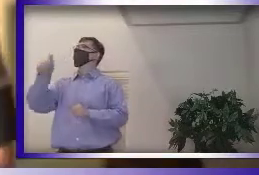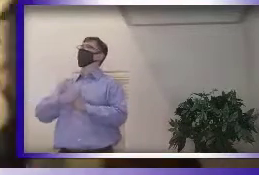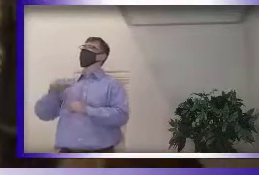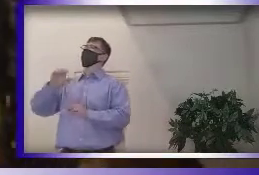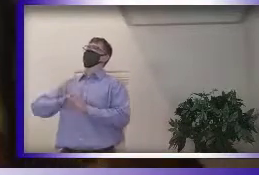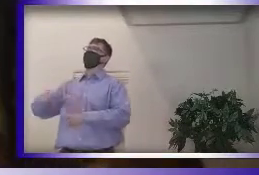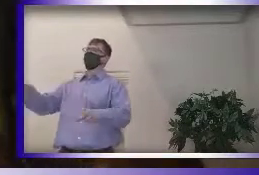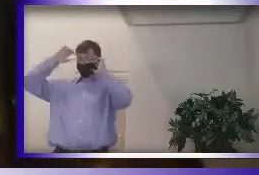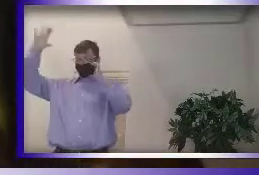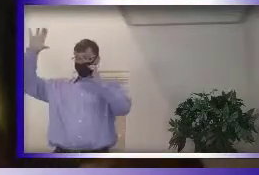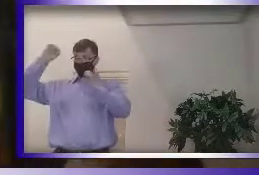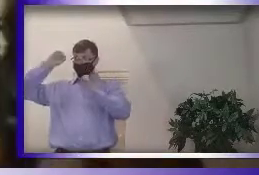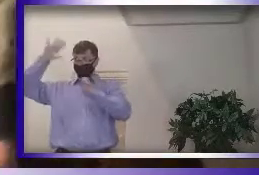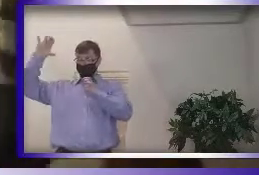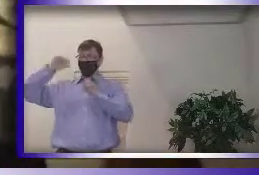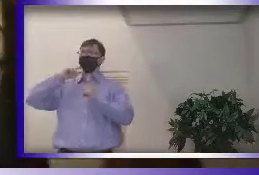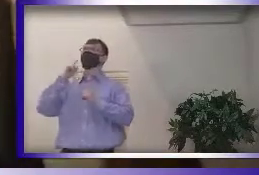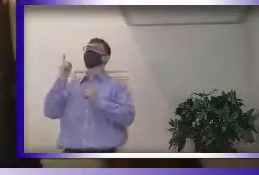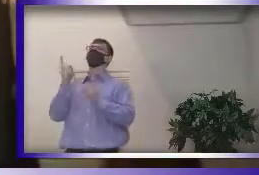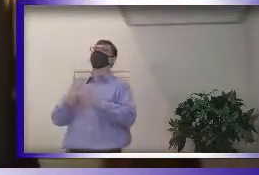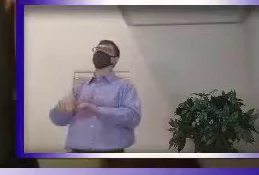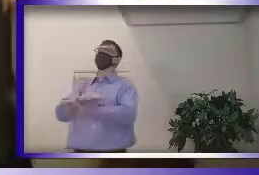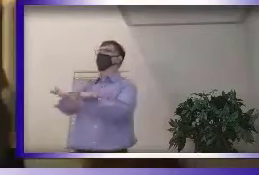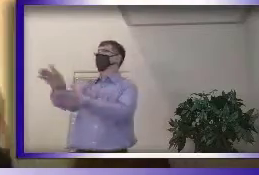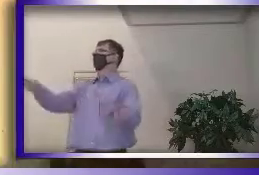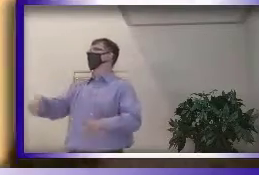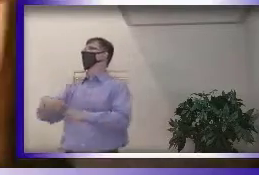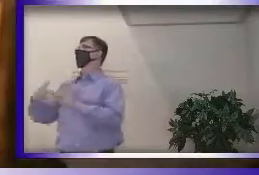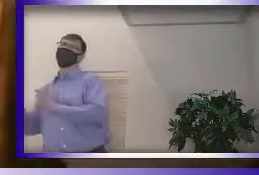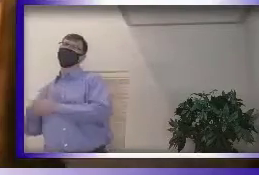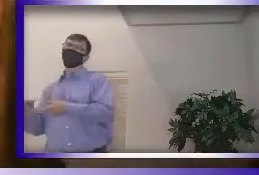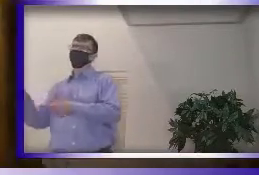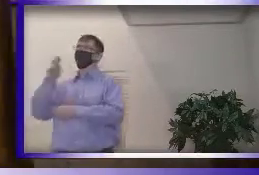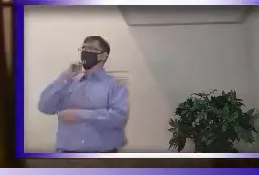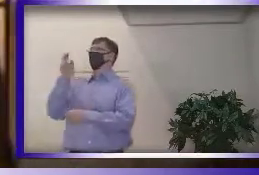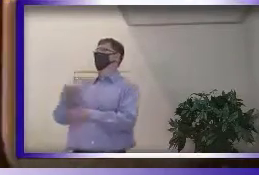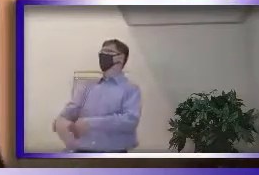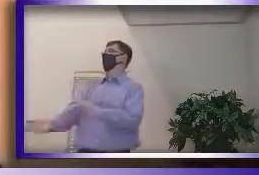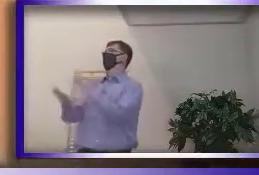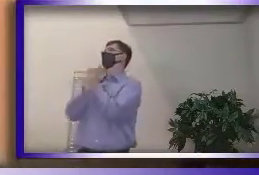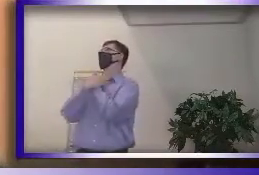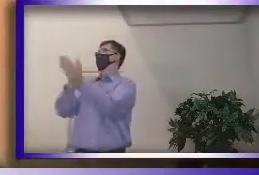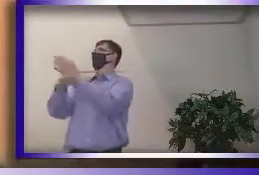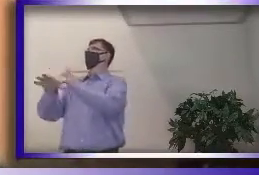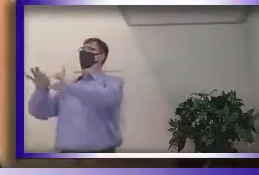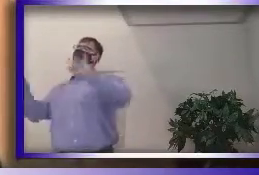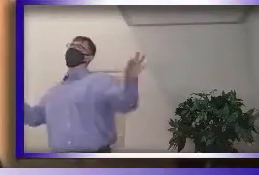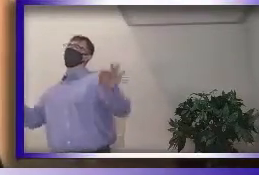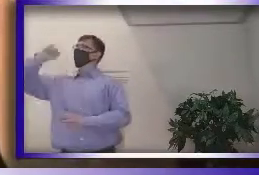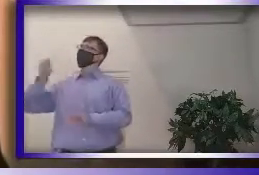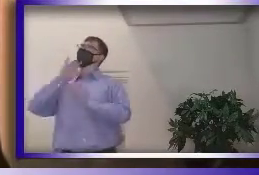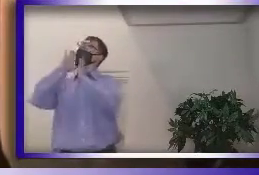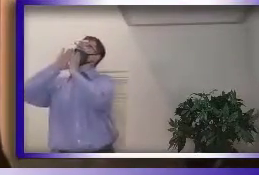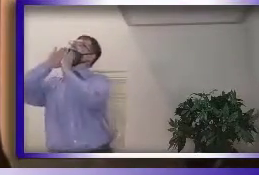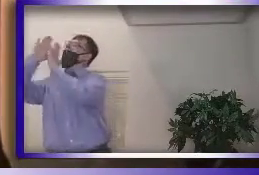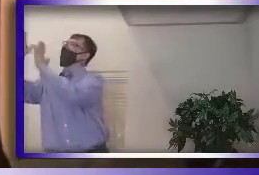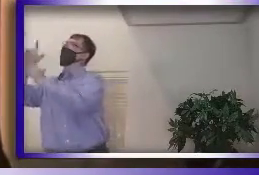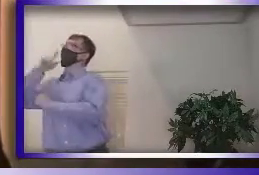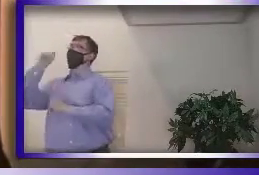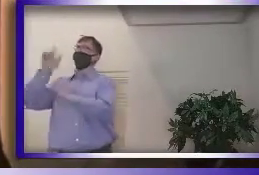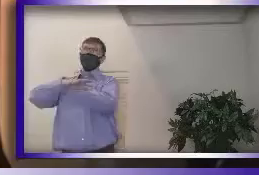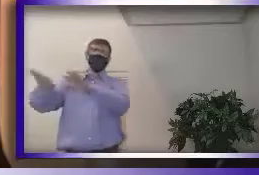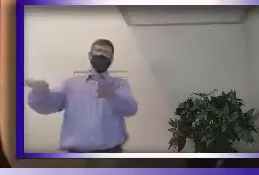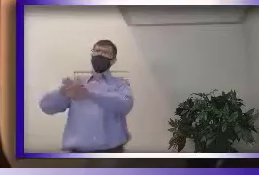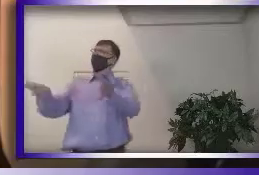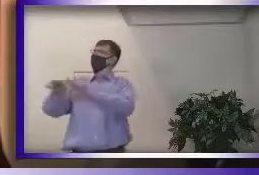joke. That's not what this is. The different religions, the different master consciousness that took